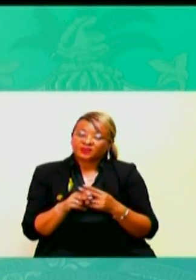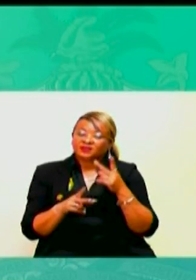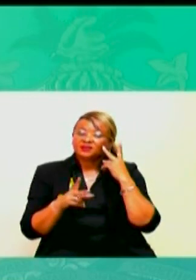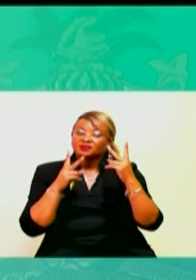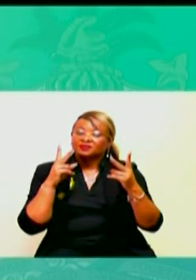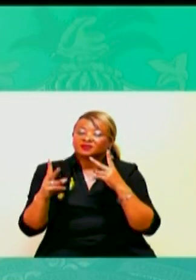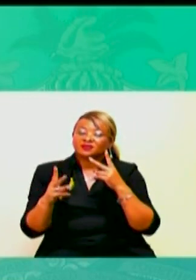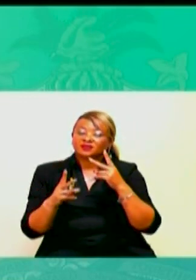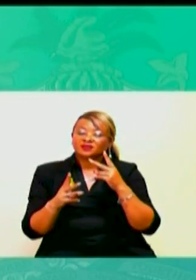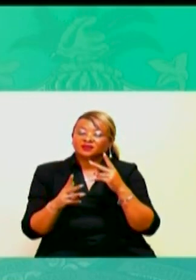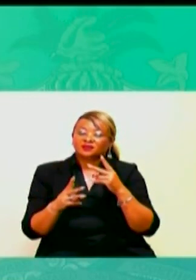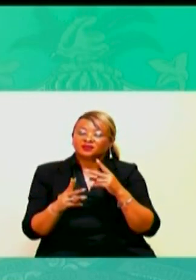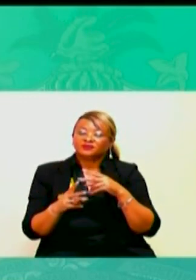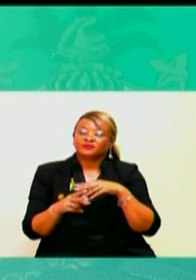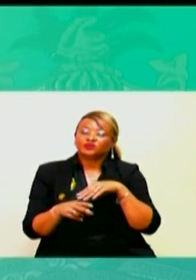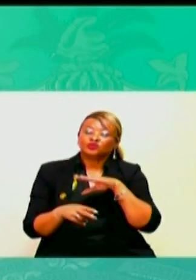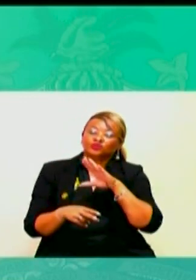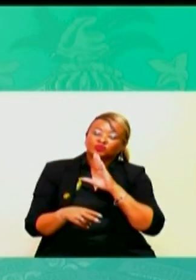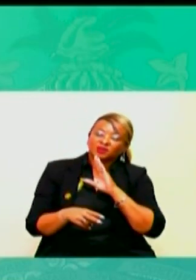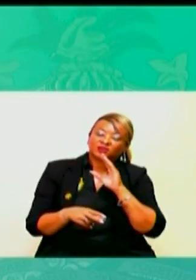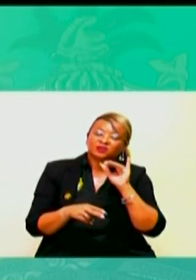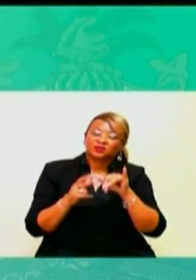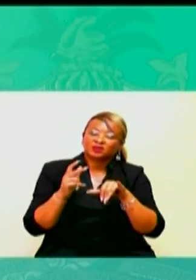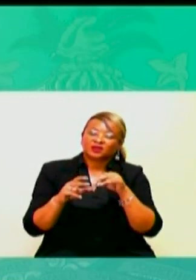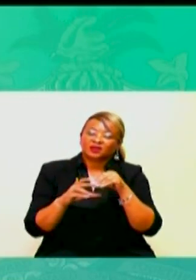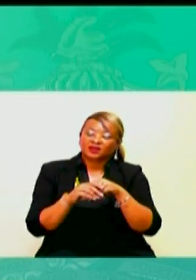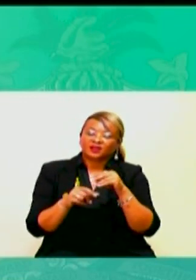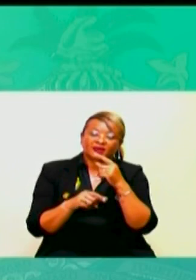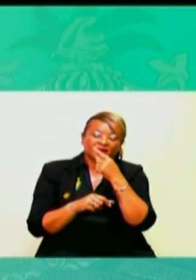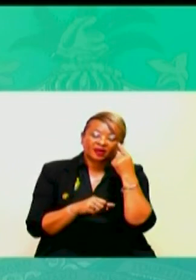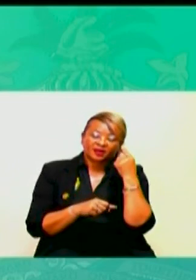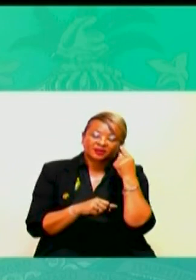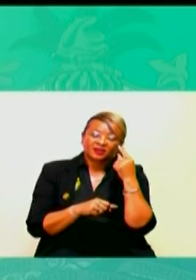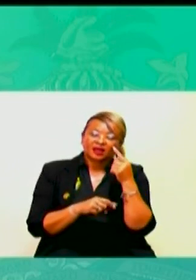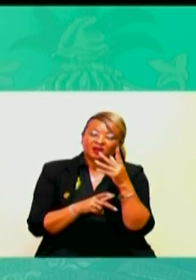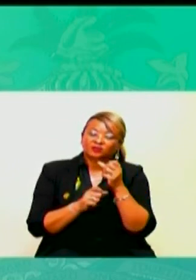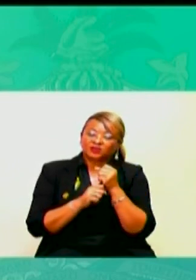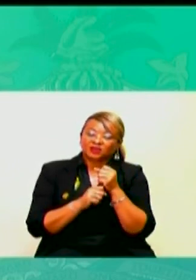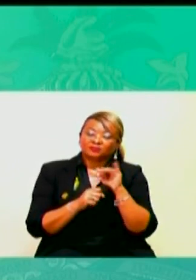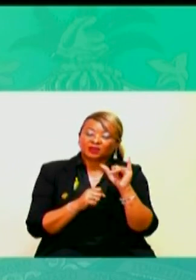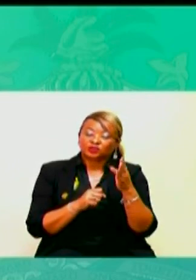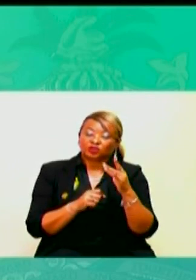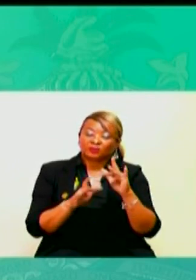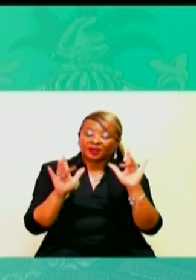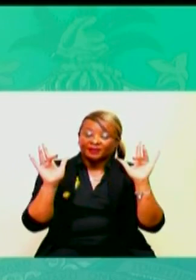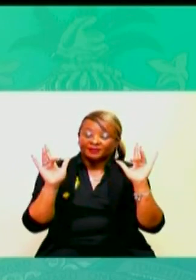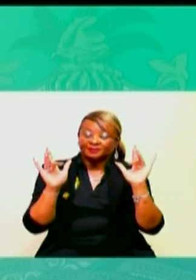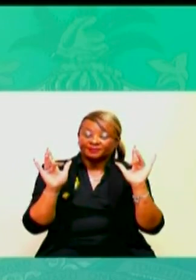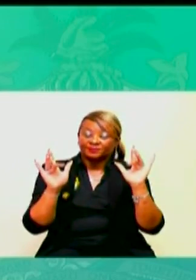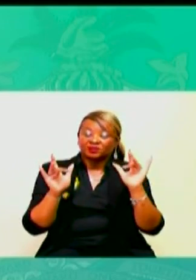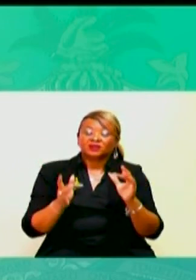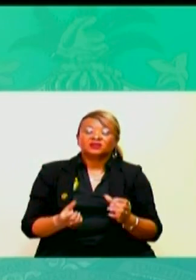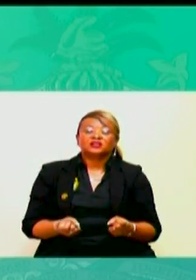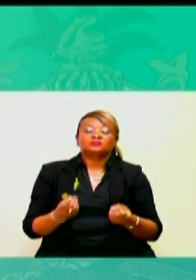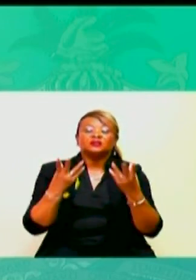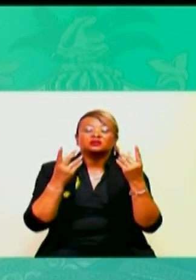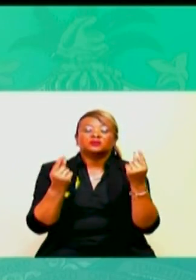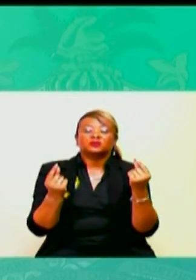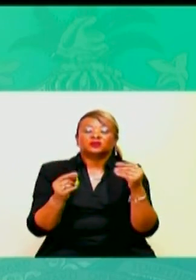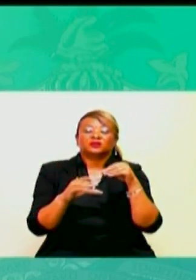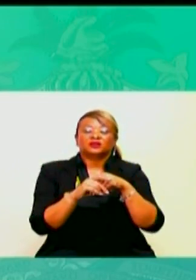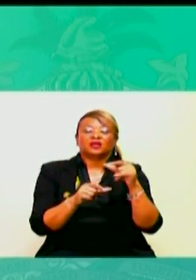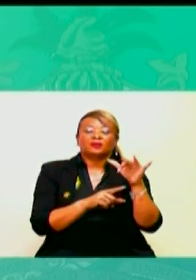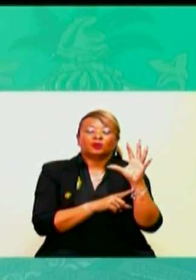eyes. I don't take this job lightly at all. Madam Speaker, there are much to be done on Abaco.